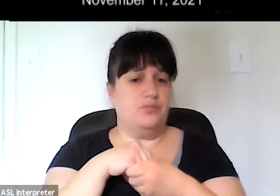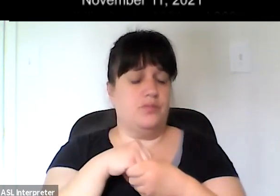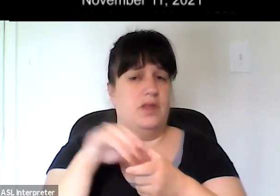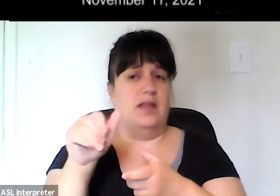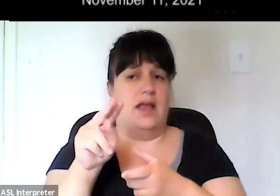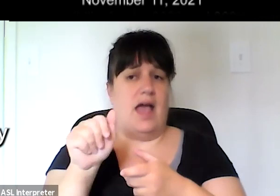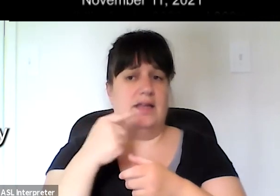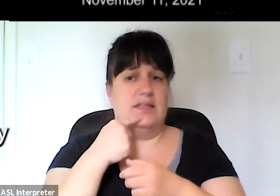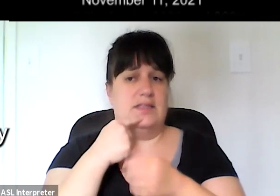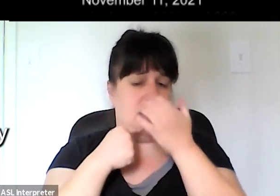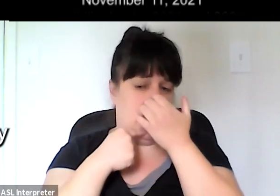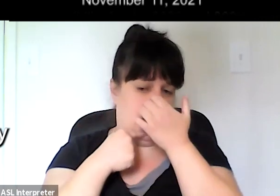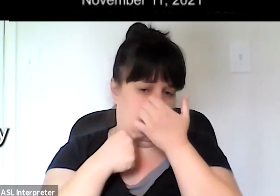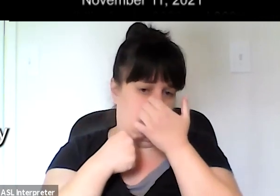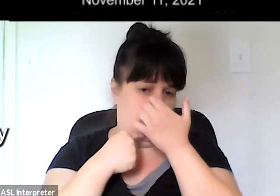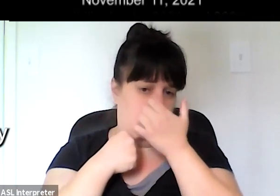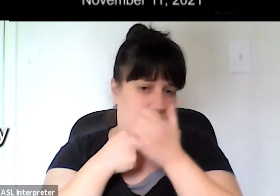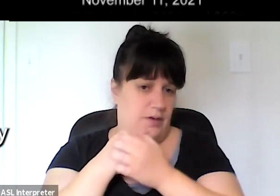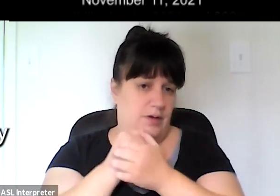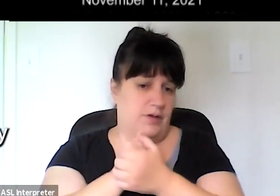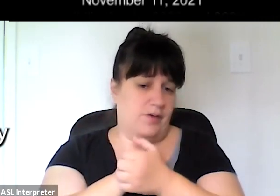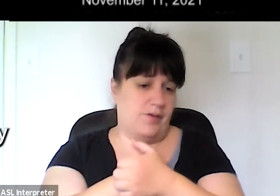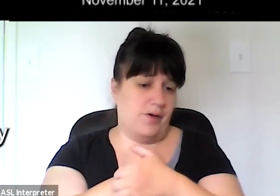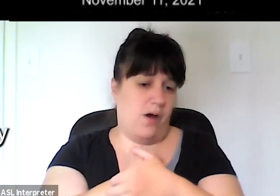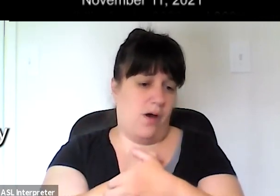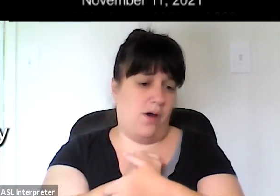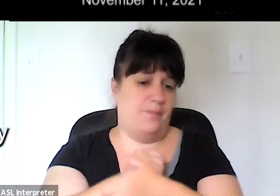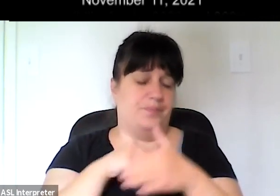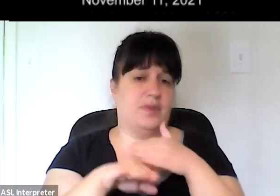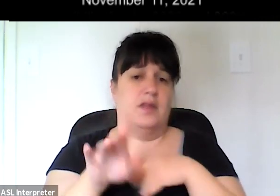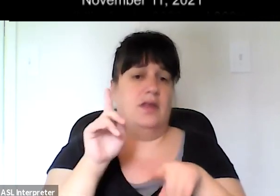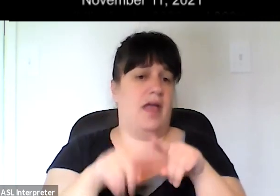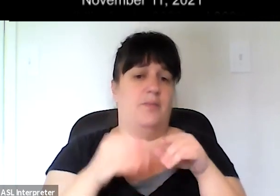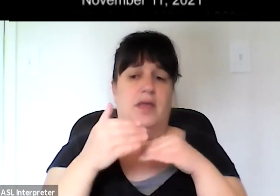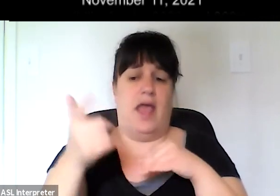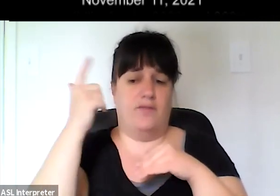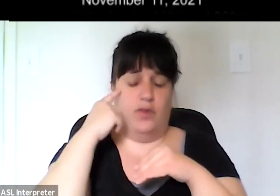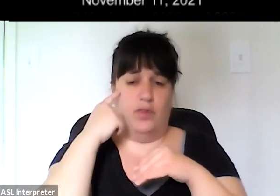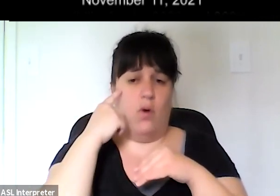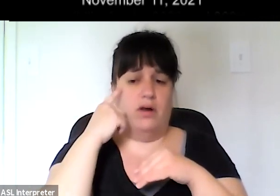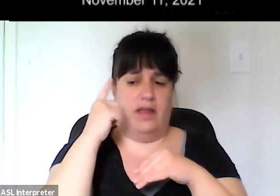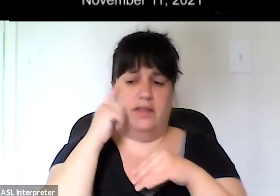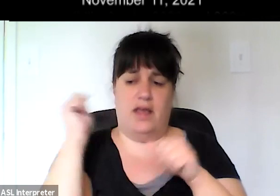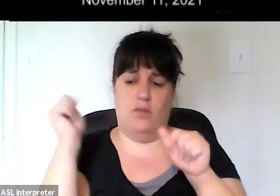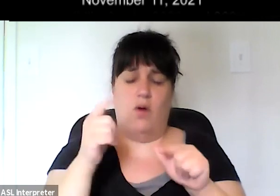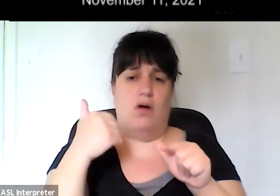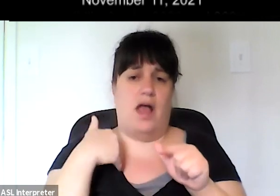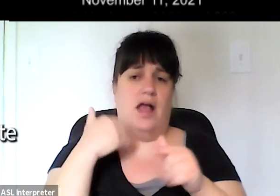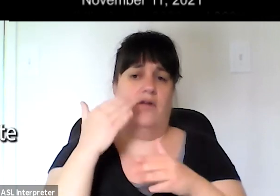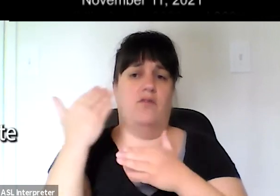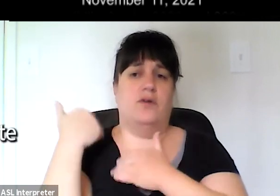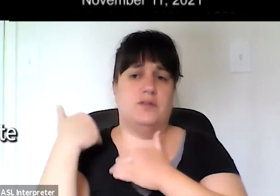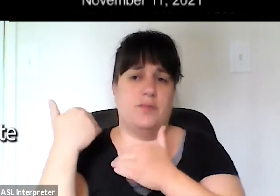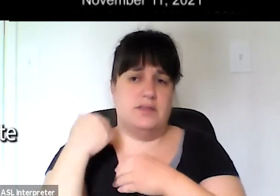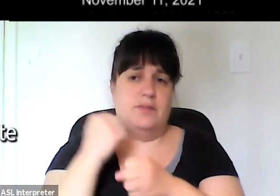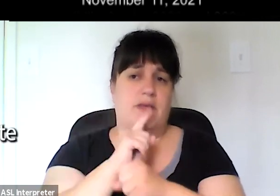said in her talk during the IAC in Dubai, accessibility cannot be an afterthought. And I think all of us have this responsibility to